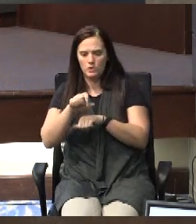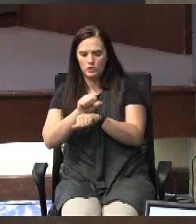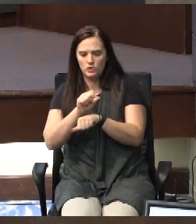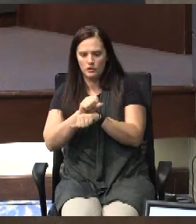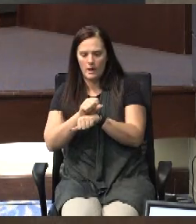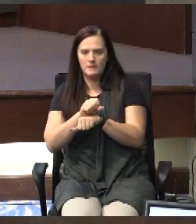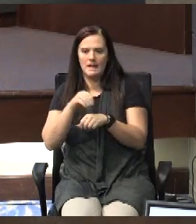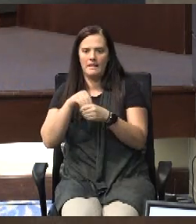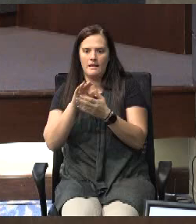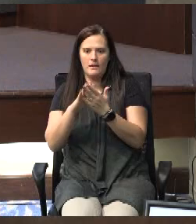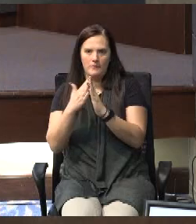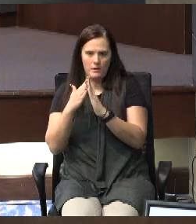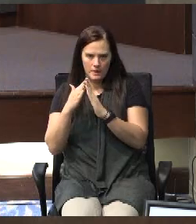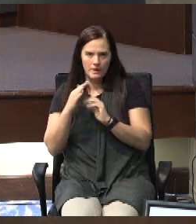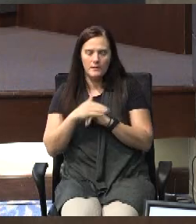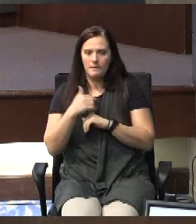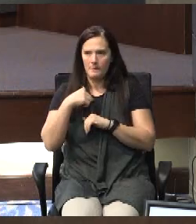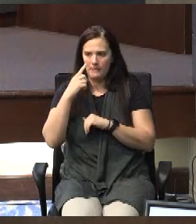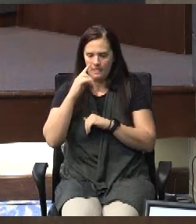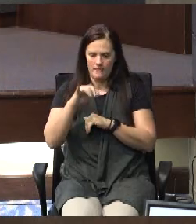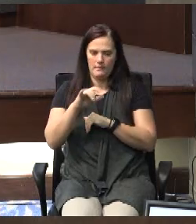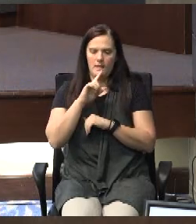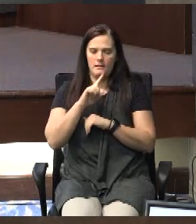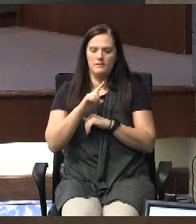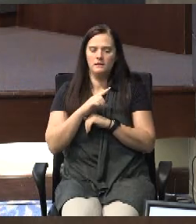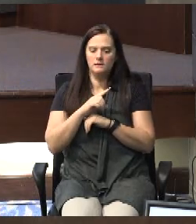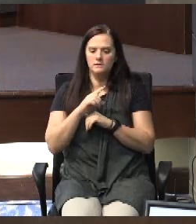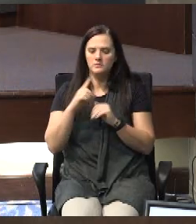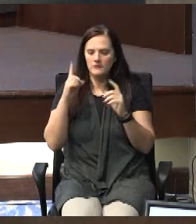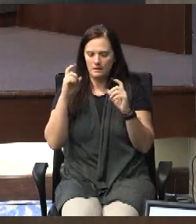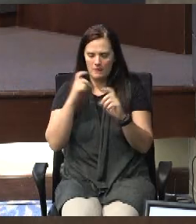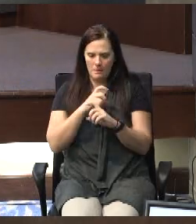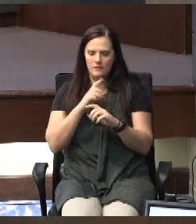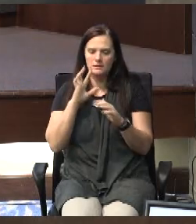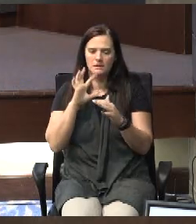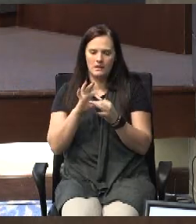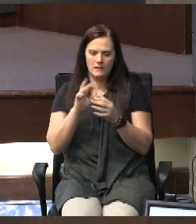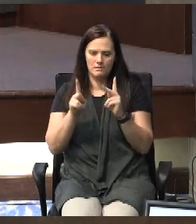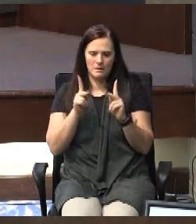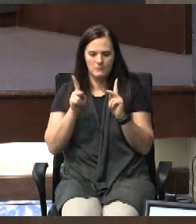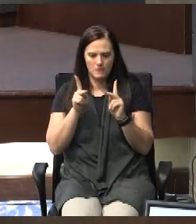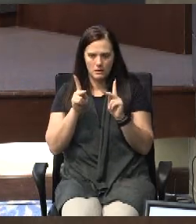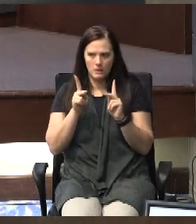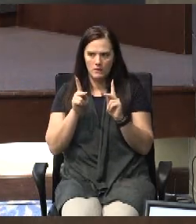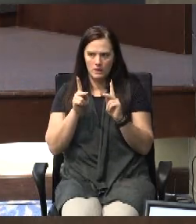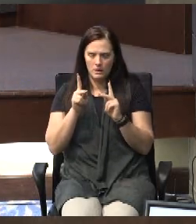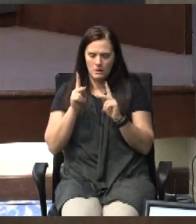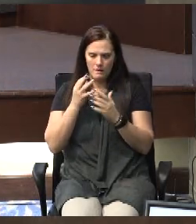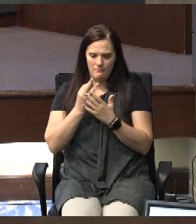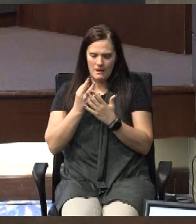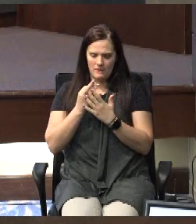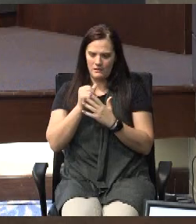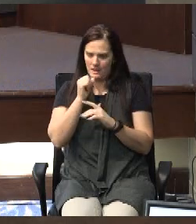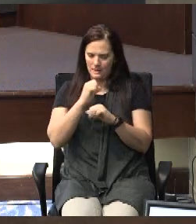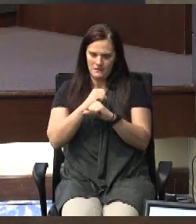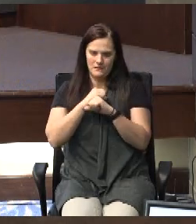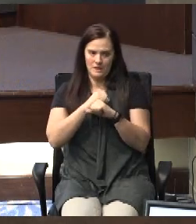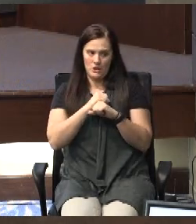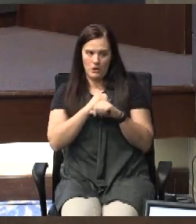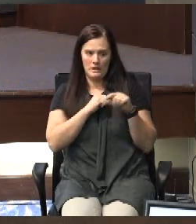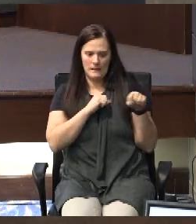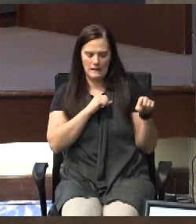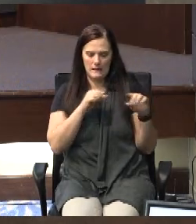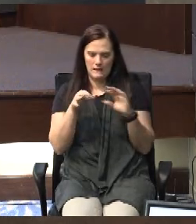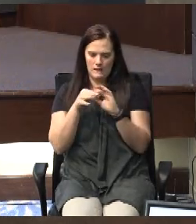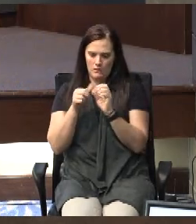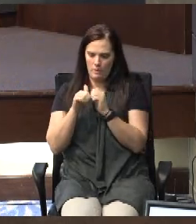in this community? And I think that's the complexity of connecting people to people in financial insecurity to